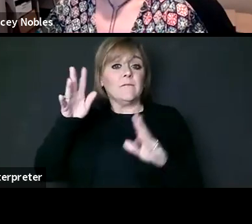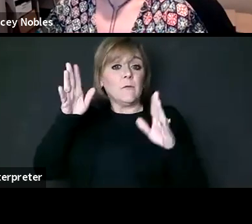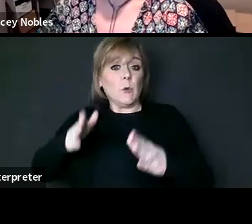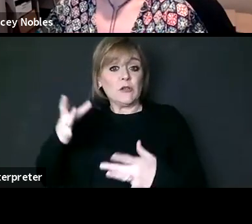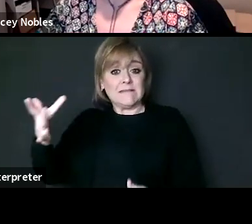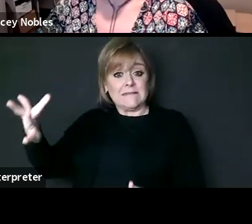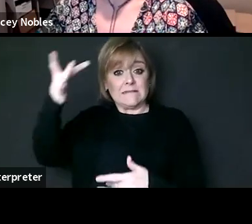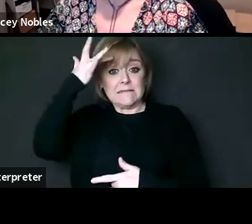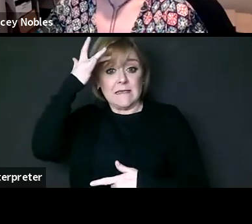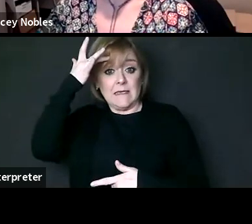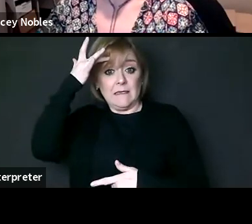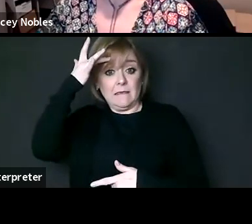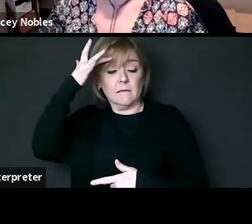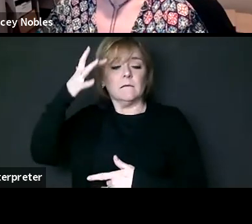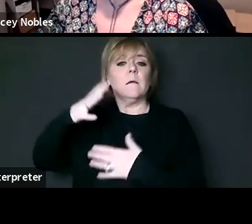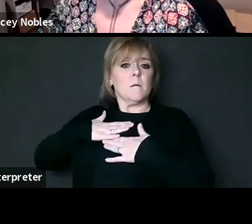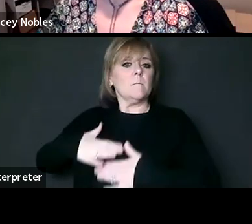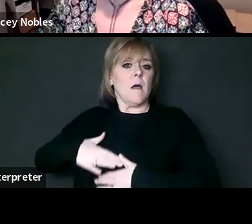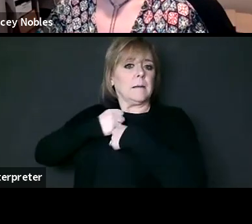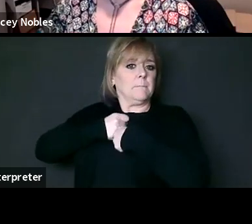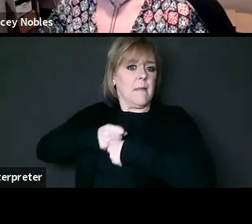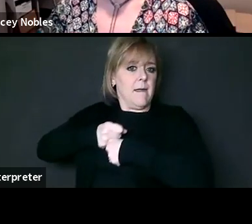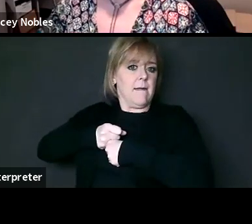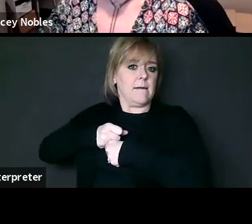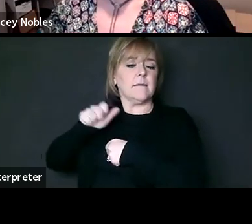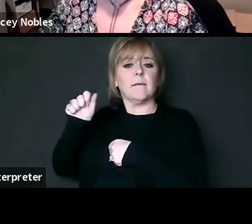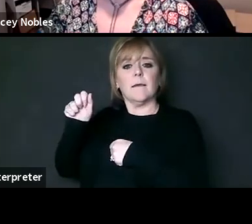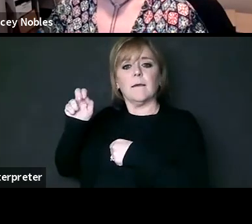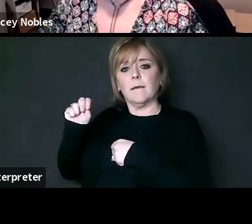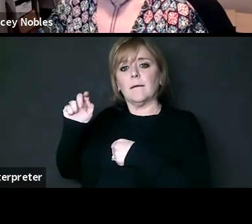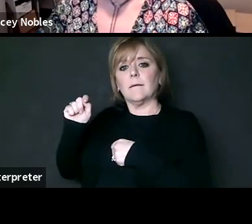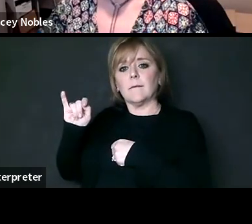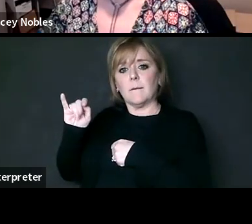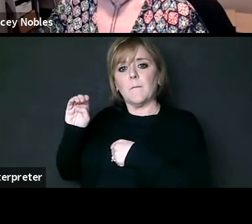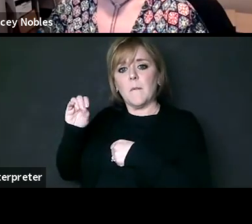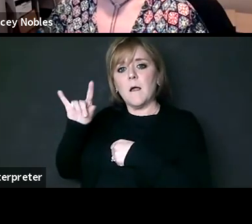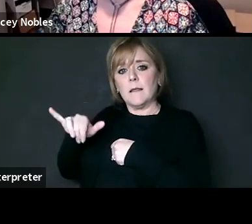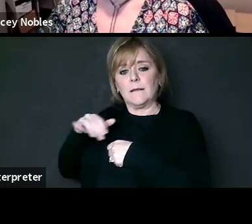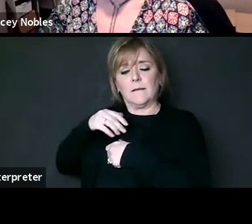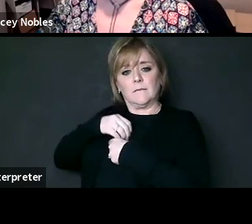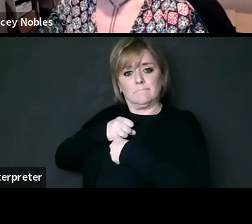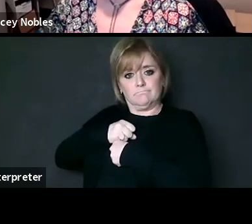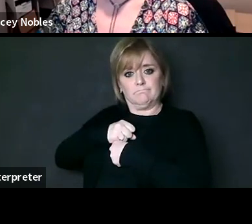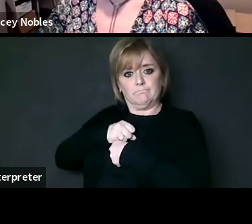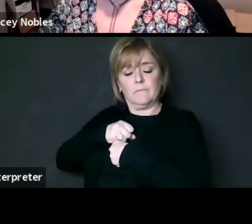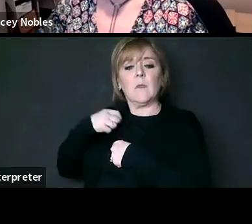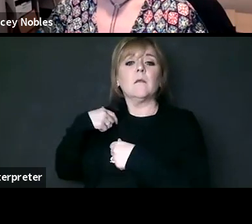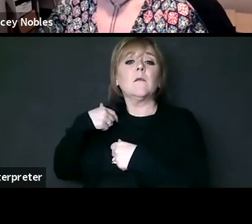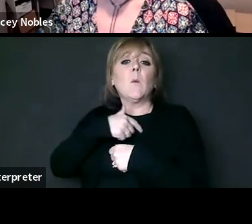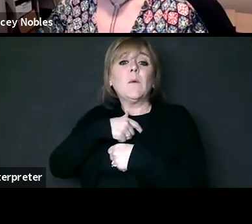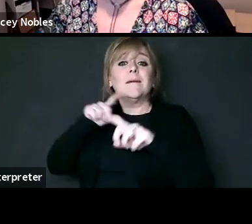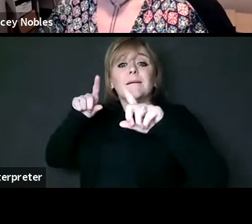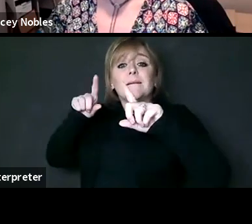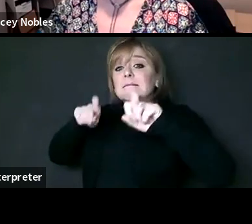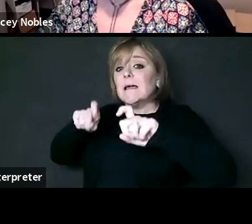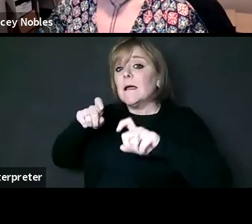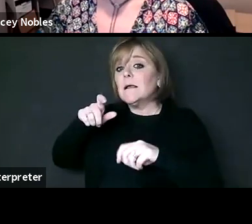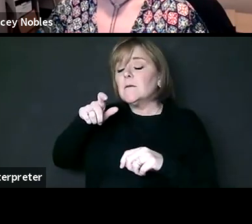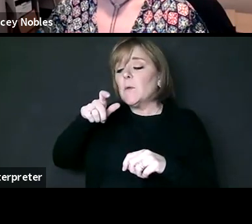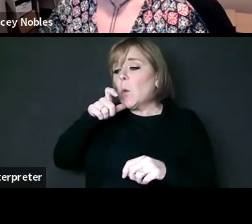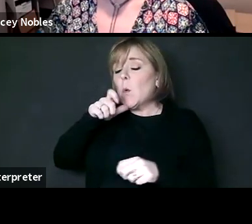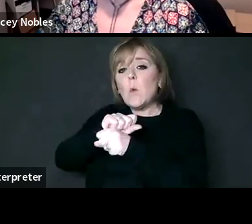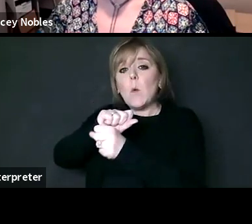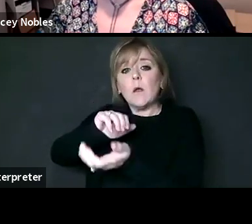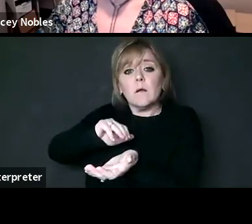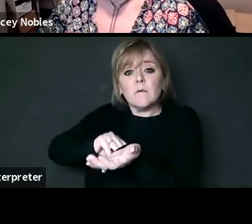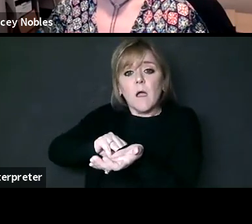what we're testing for right now, mainly frontline healthcare workers that are going back, that we need to put back in